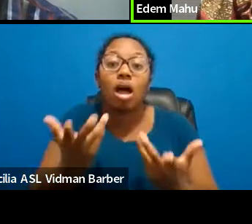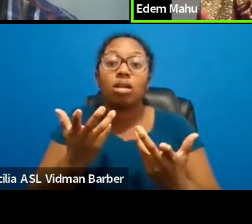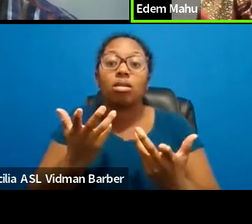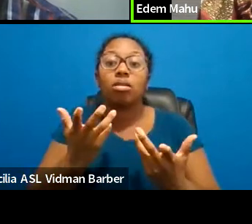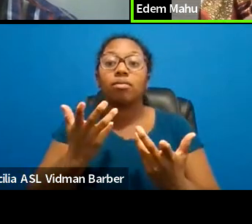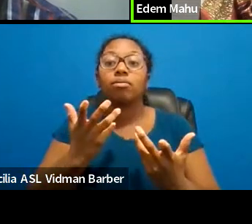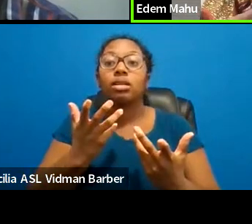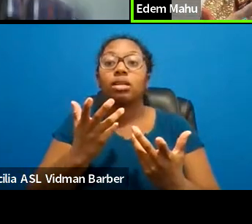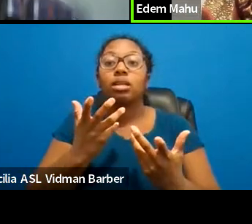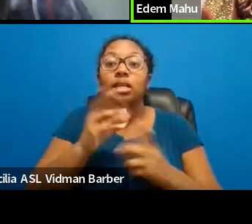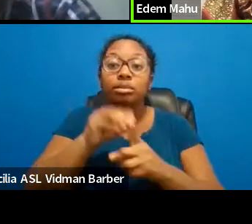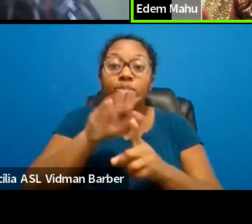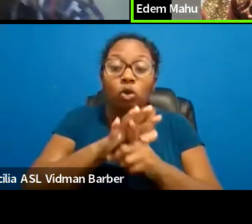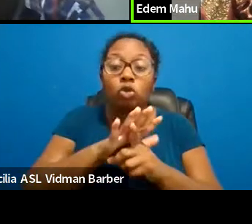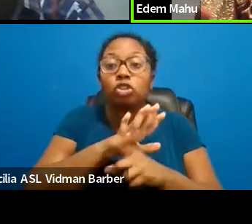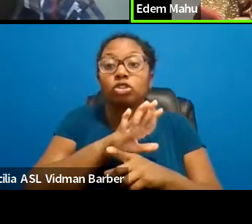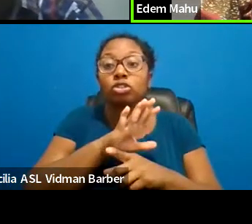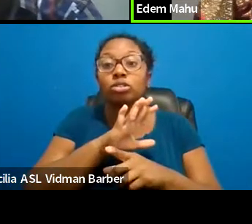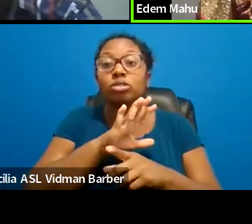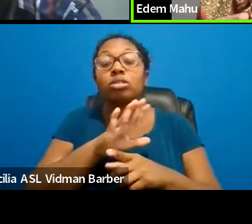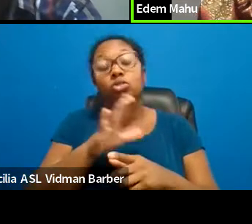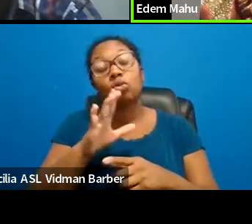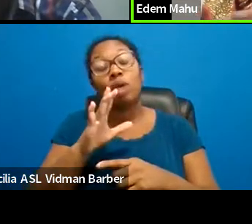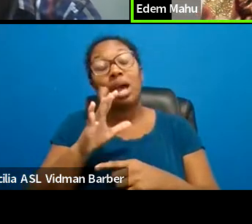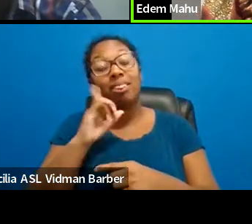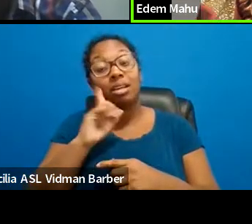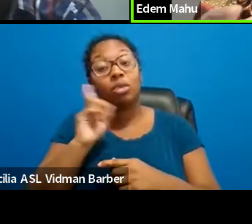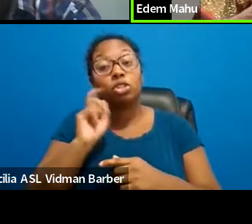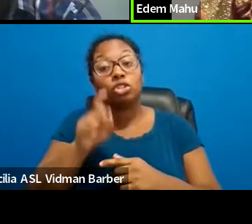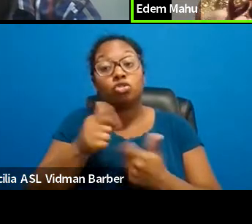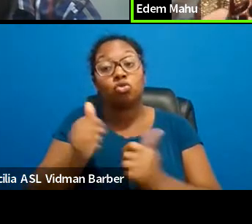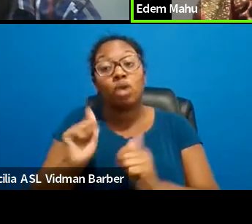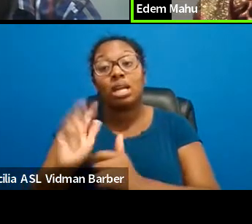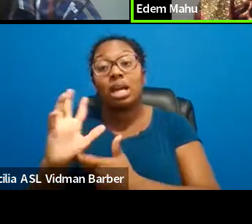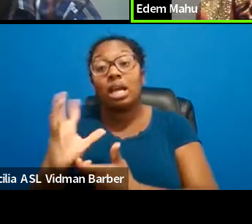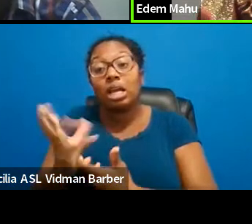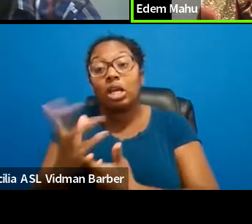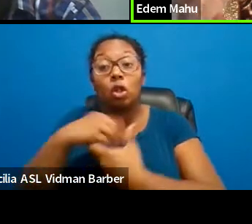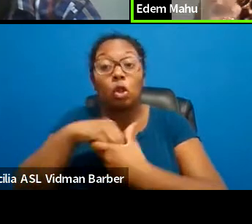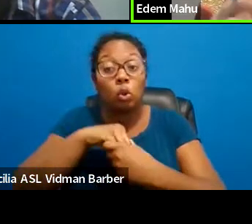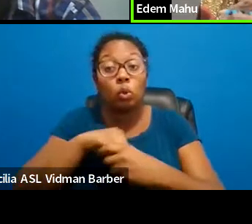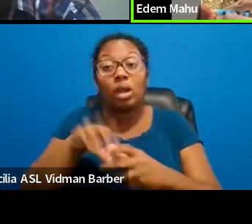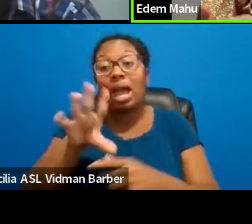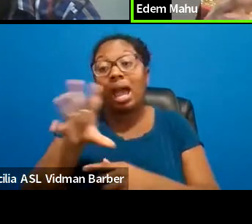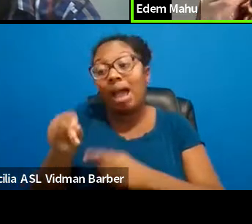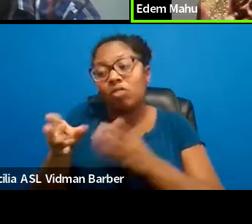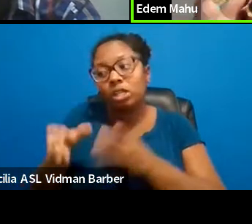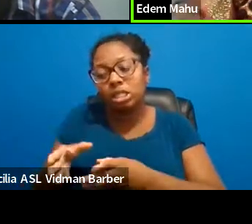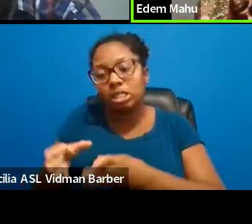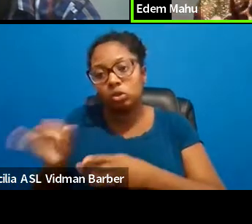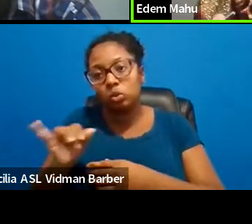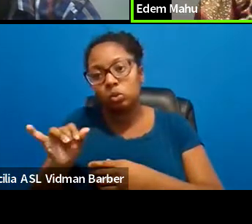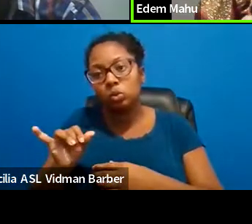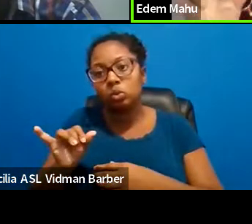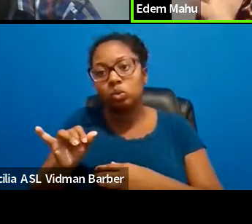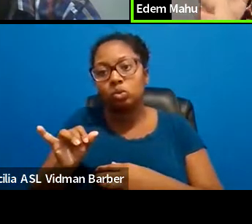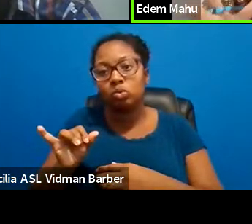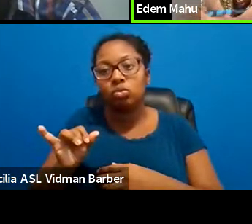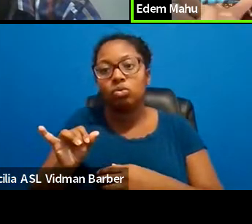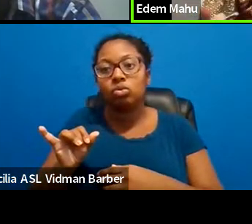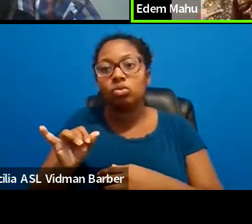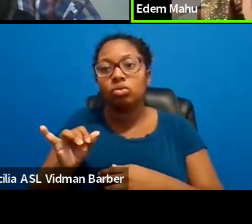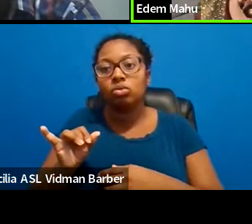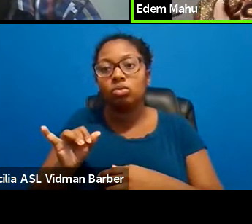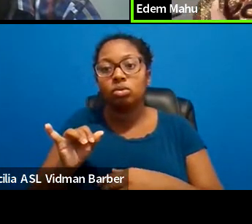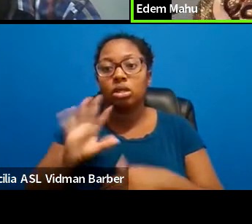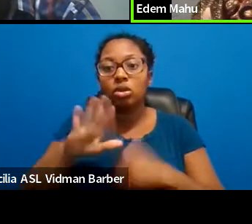all, I think that we should try and include a lot of the Africans or all the Africans who